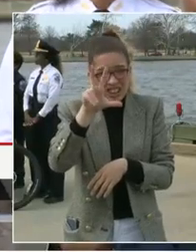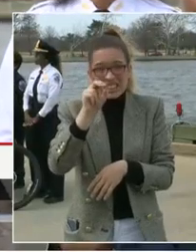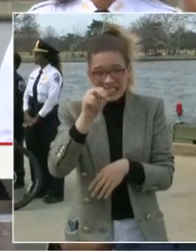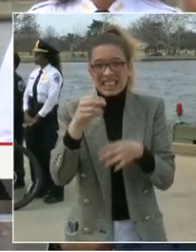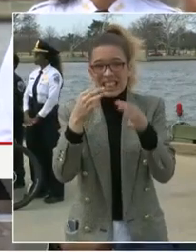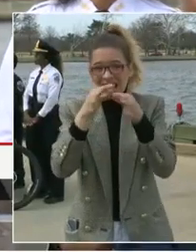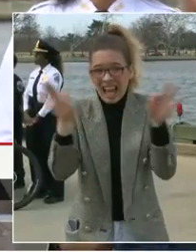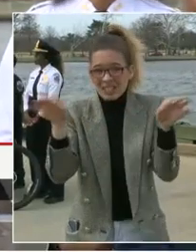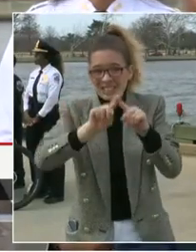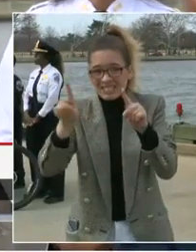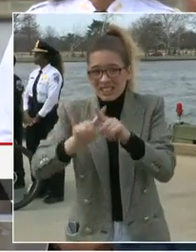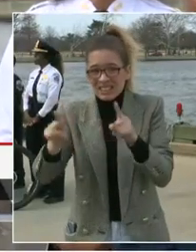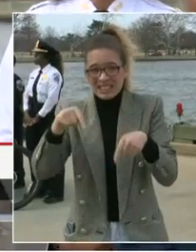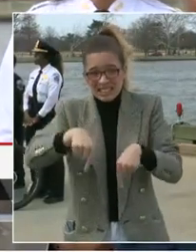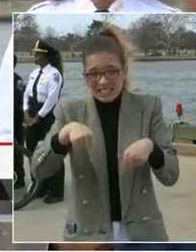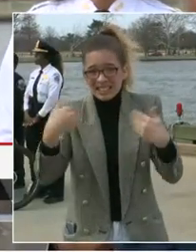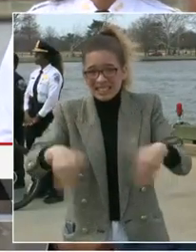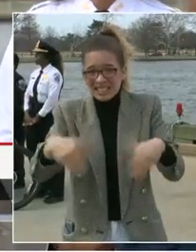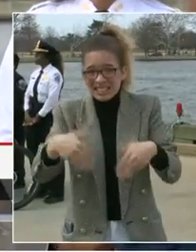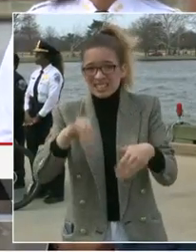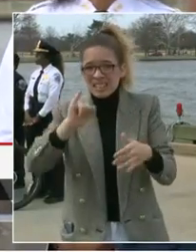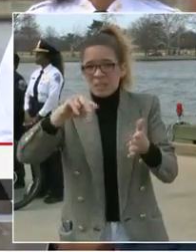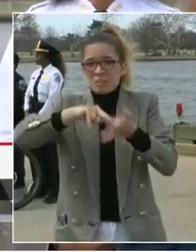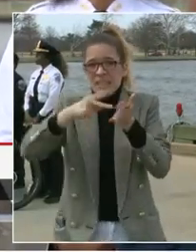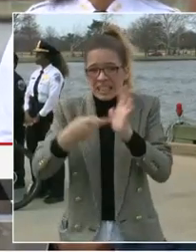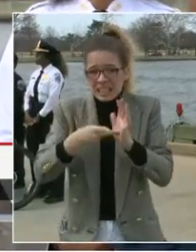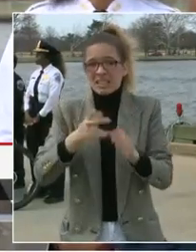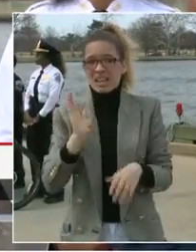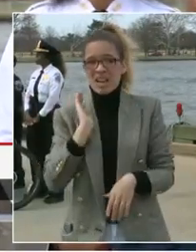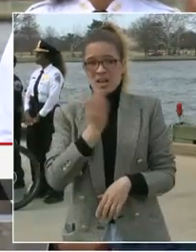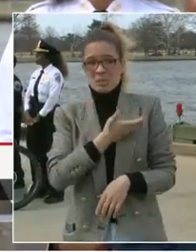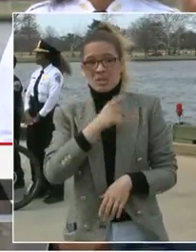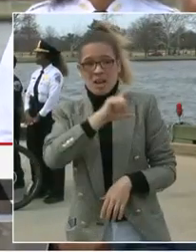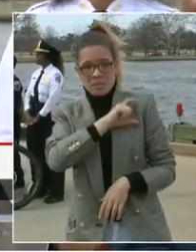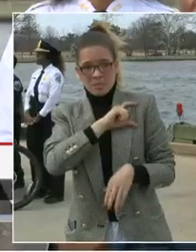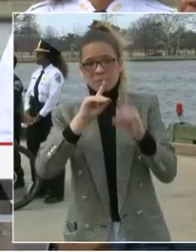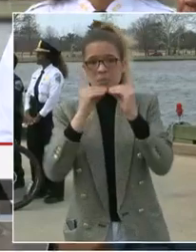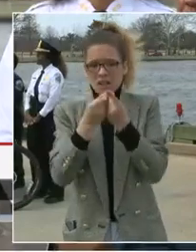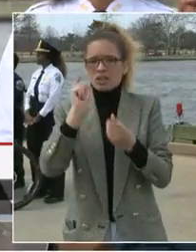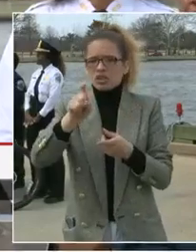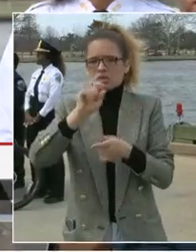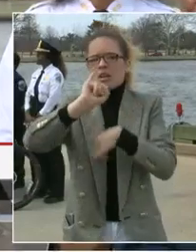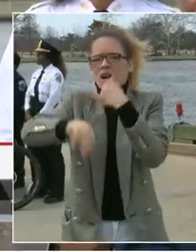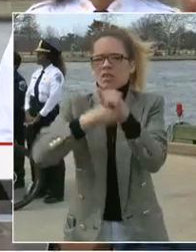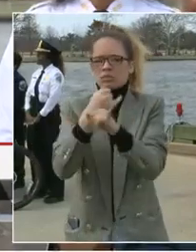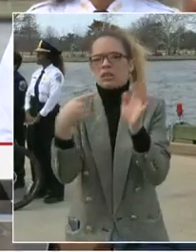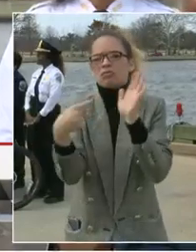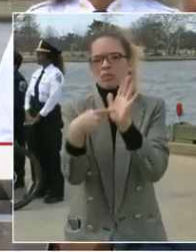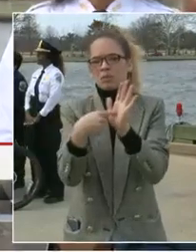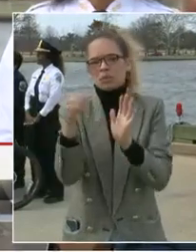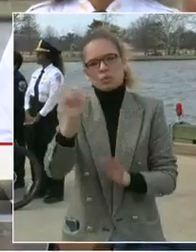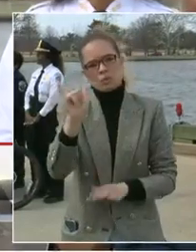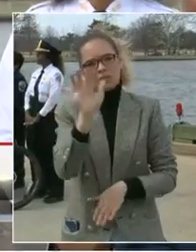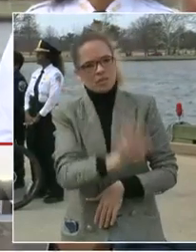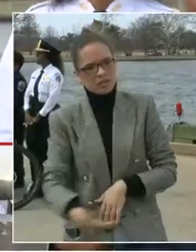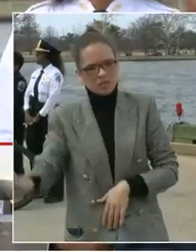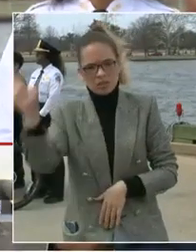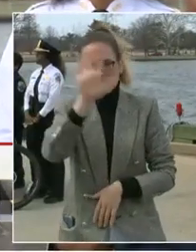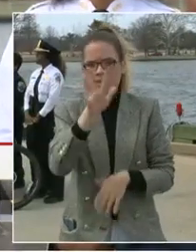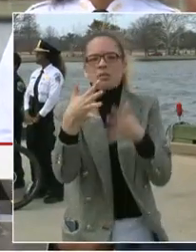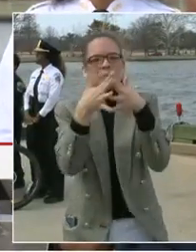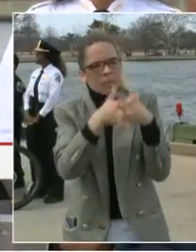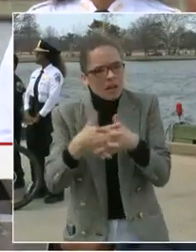city. We have an international police department that represents an international city. This represents all of America right here in